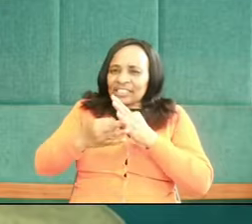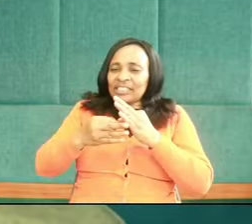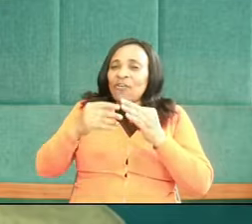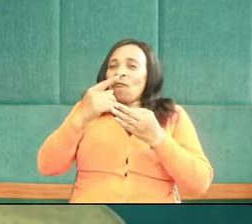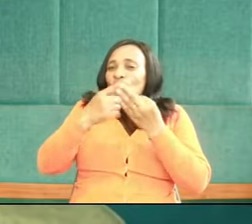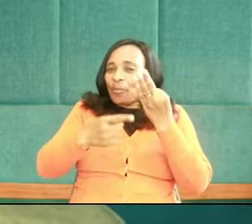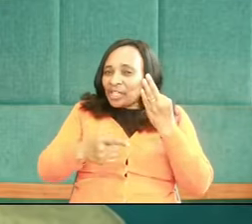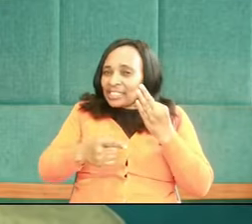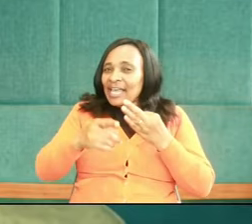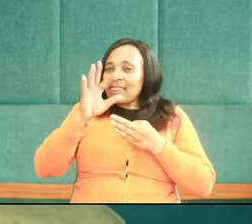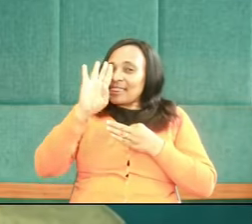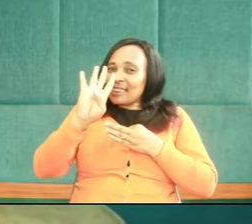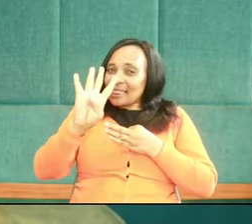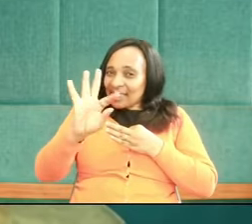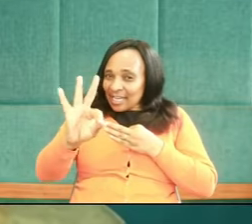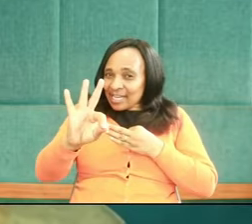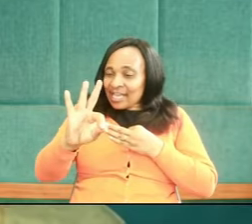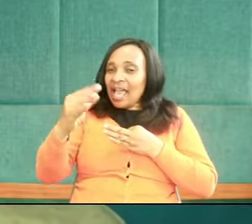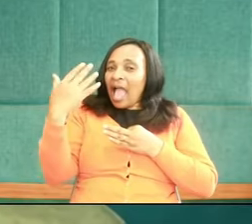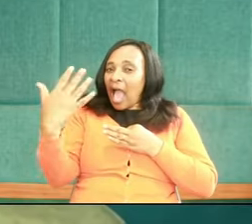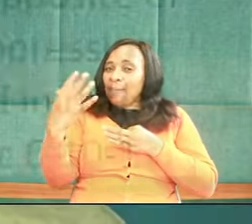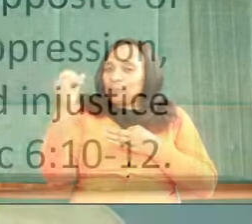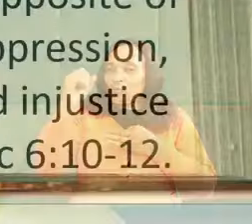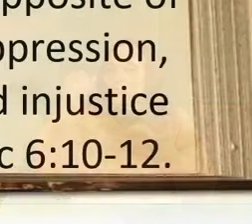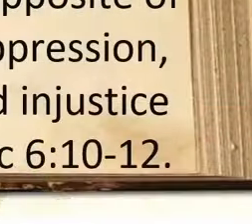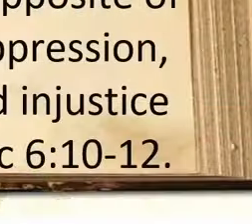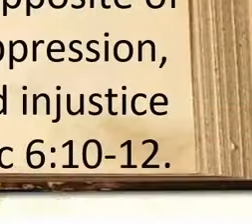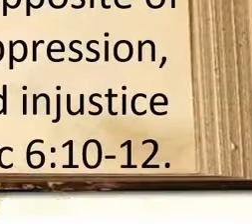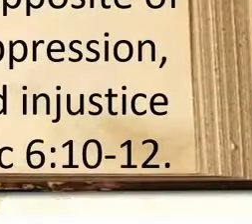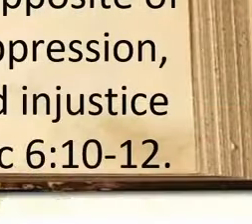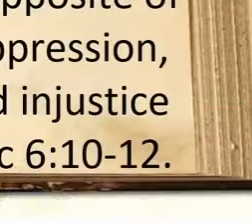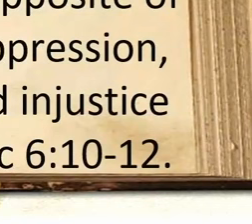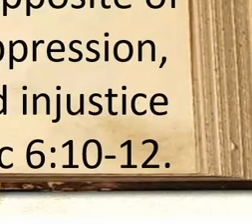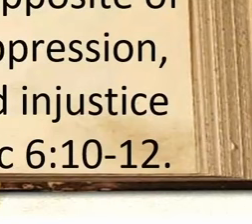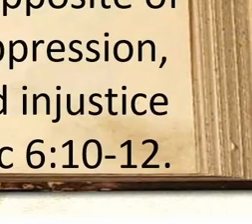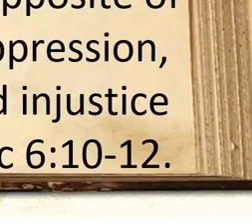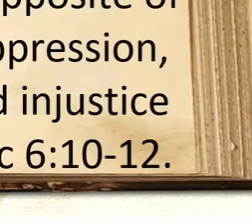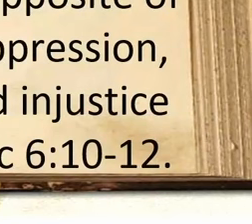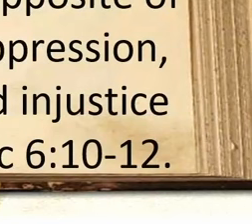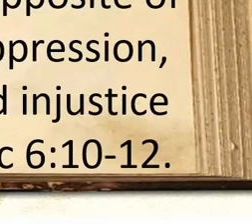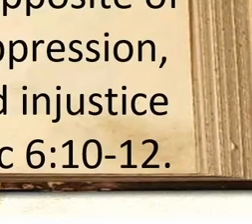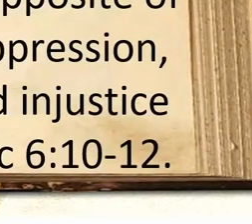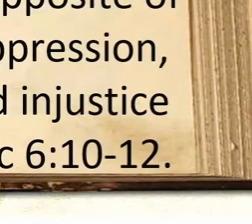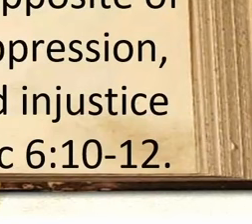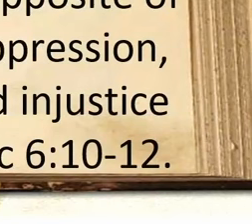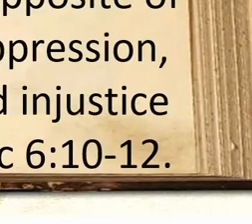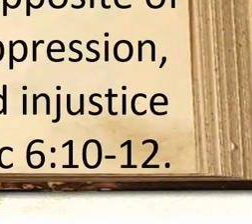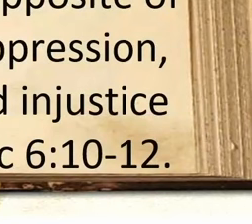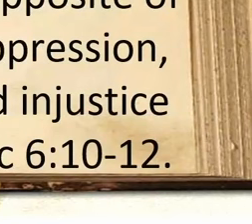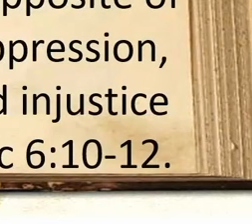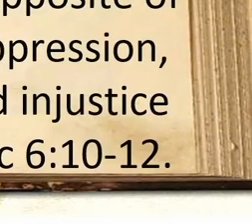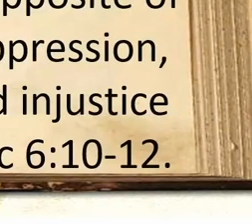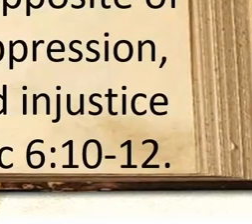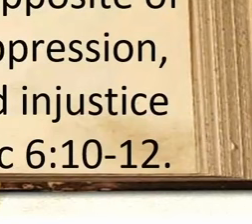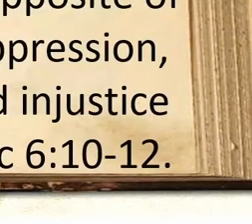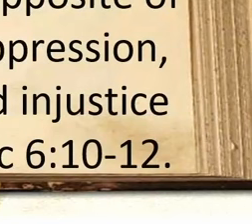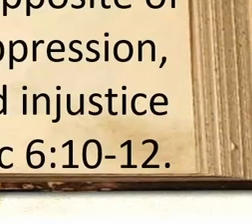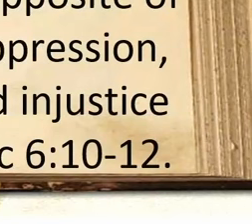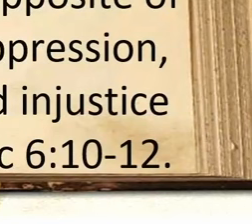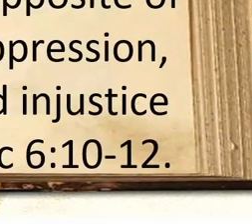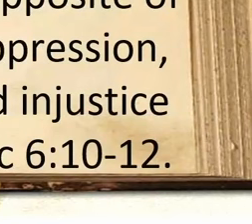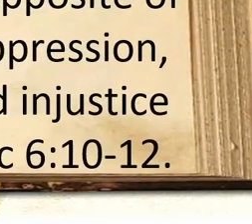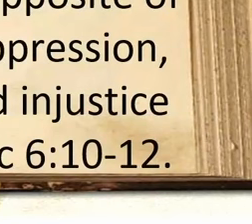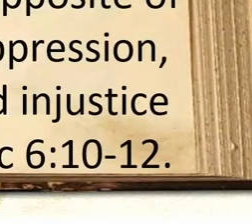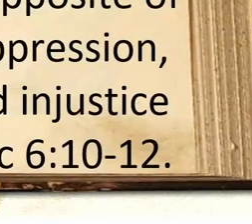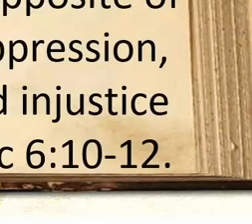justly. To do justly means to act with equity. To do justly means to